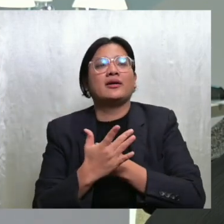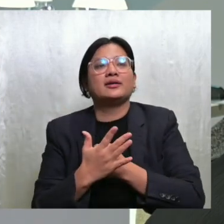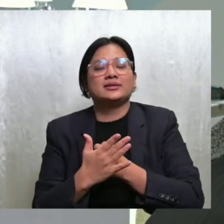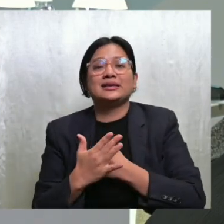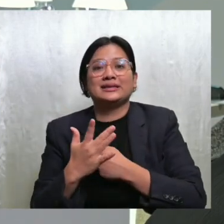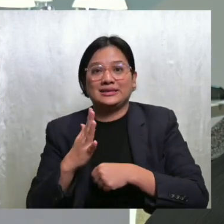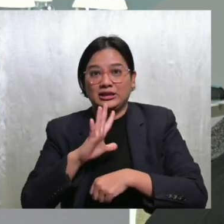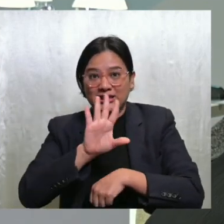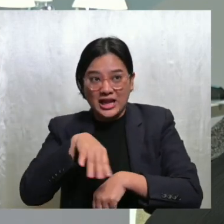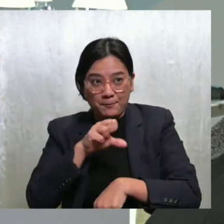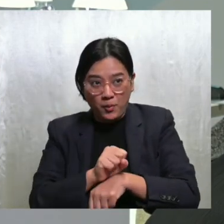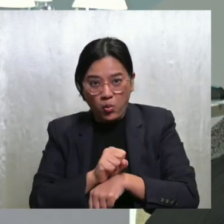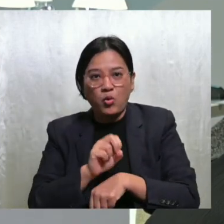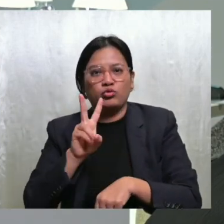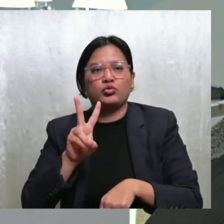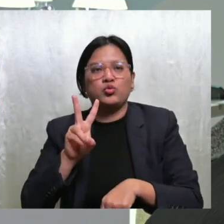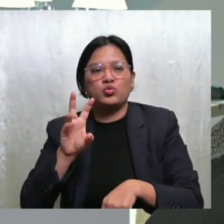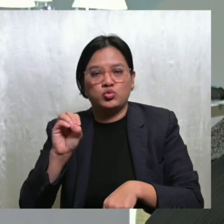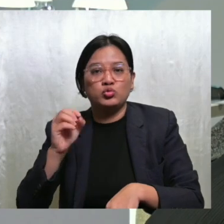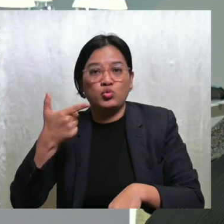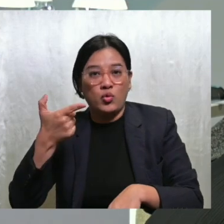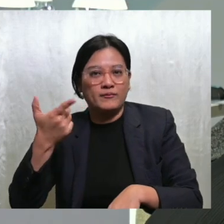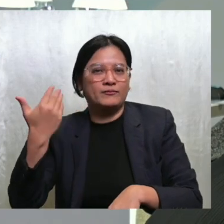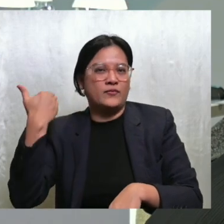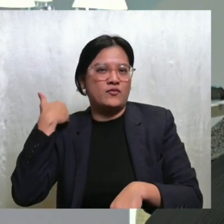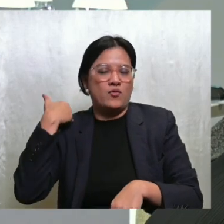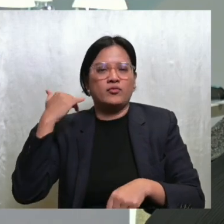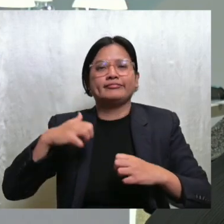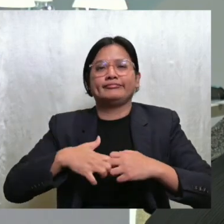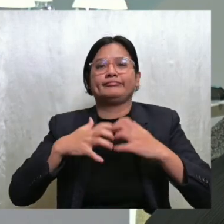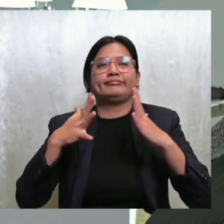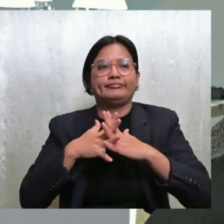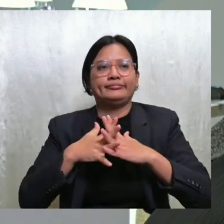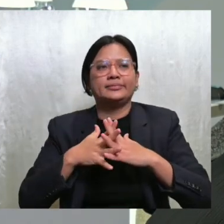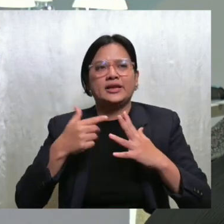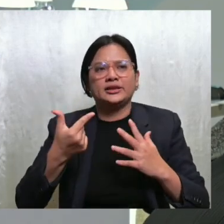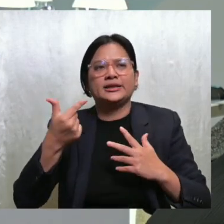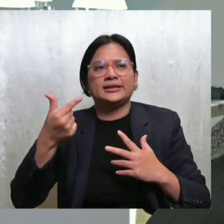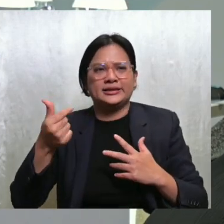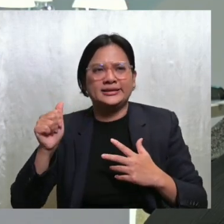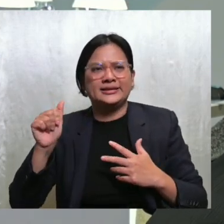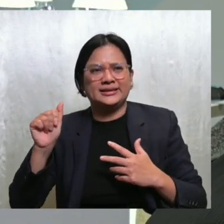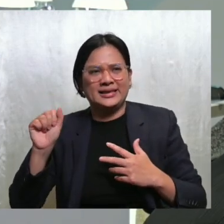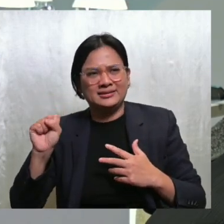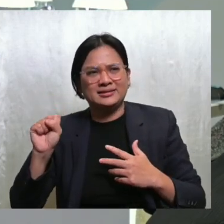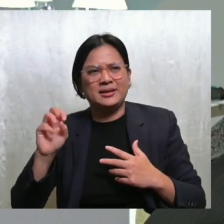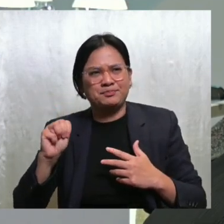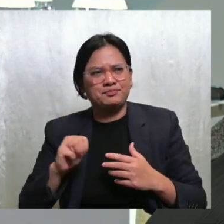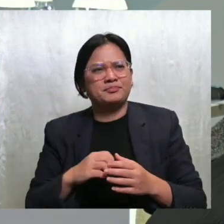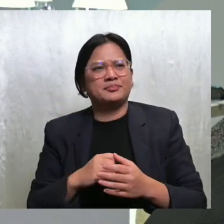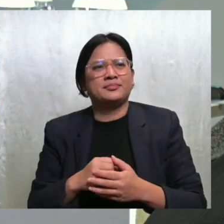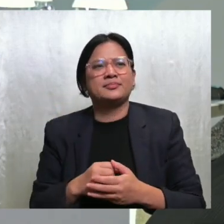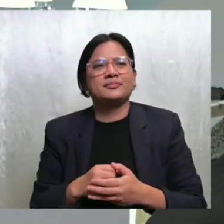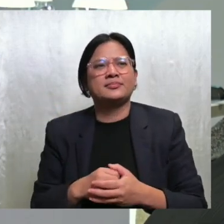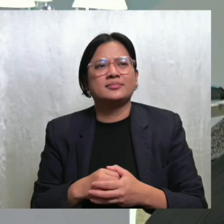working with Ahan Education Services, GSMA, iPeople, and we have offices in Pakistan,